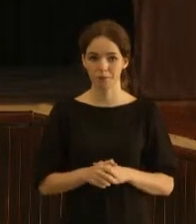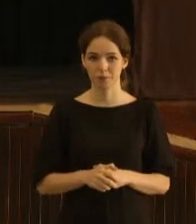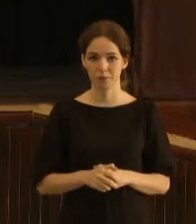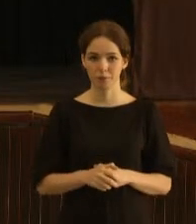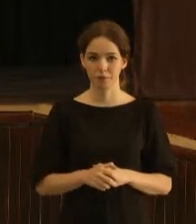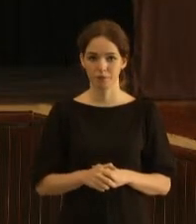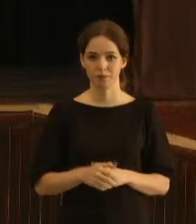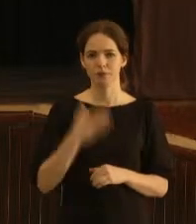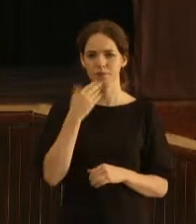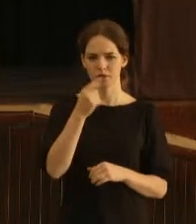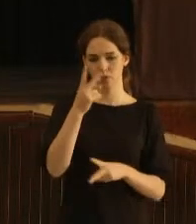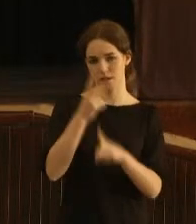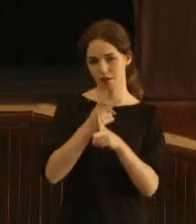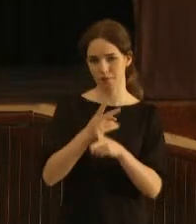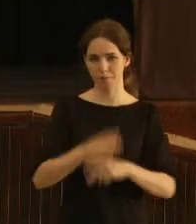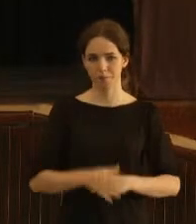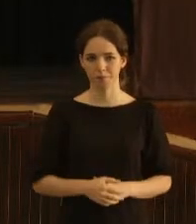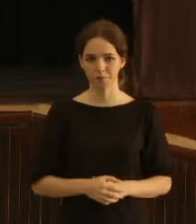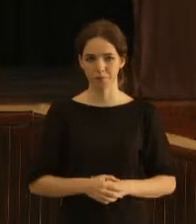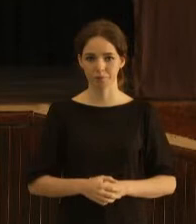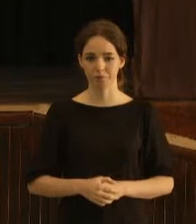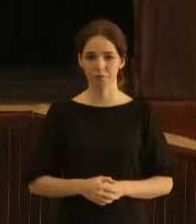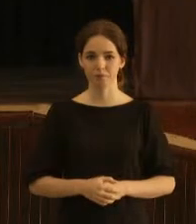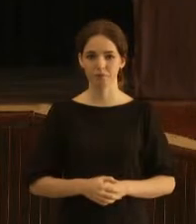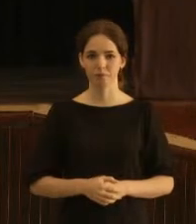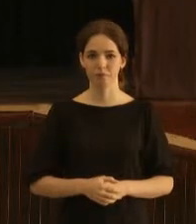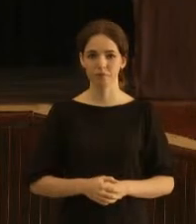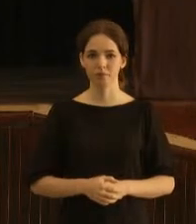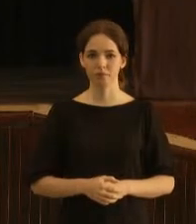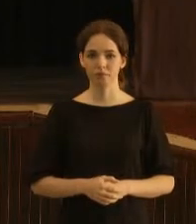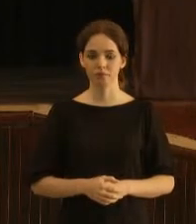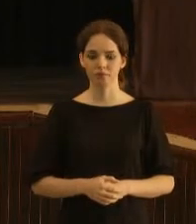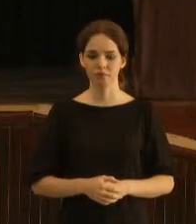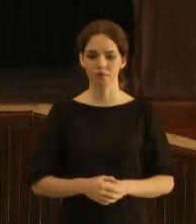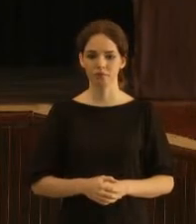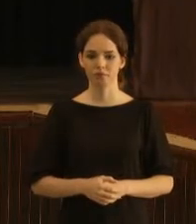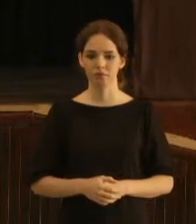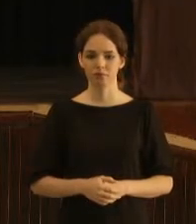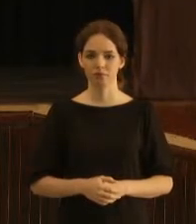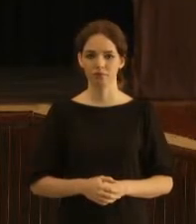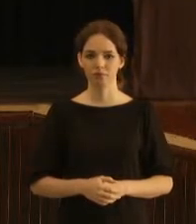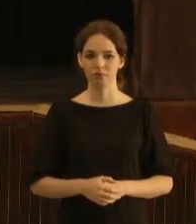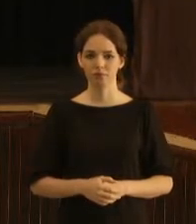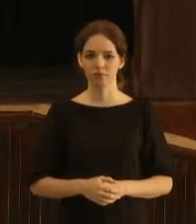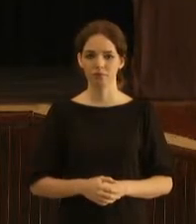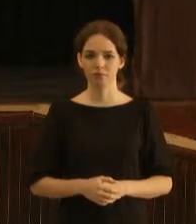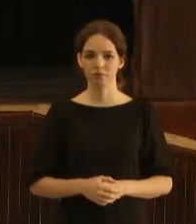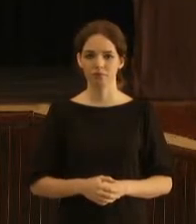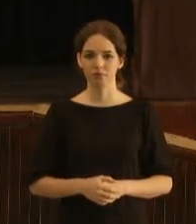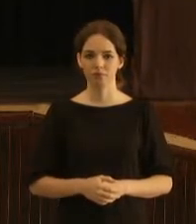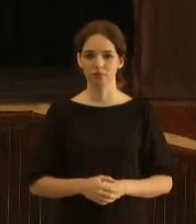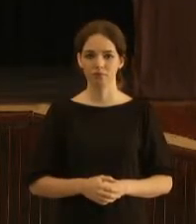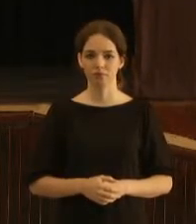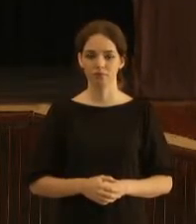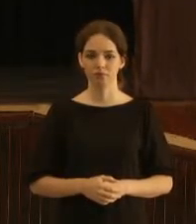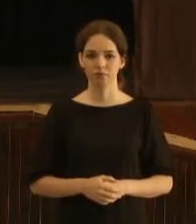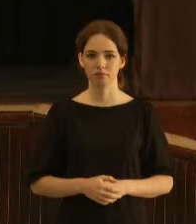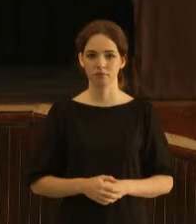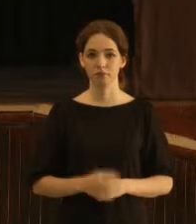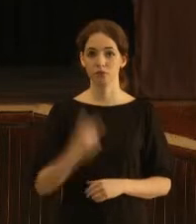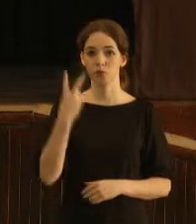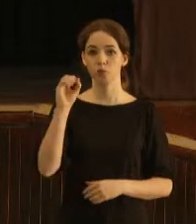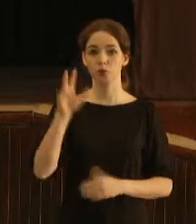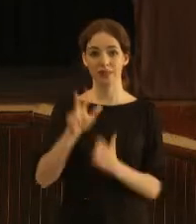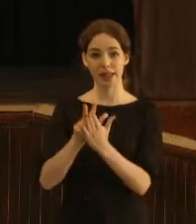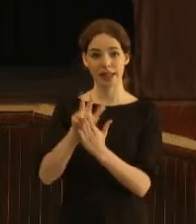Carry Could you on, just ma'am. repeat the last statement? Okay. Ons het 'n 7 maande baba aangeneem in 2018. In 2018,